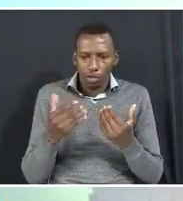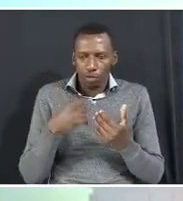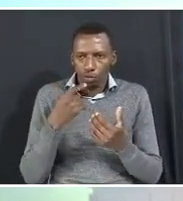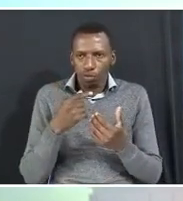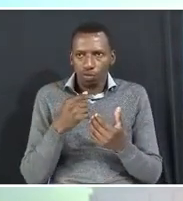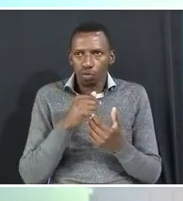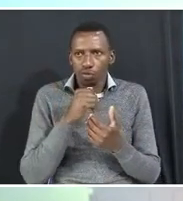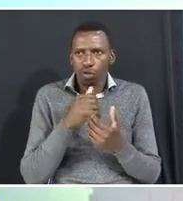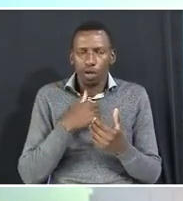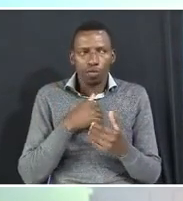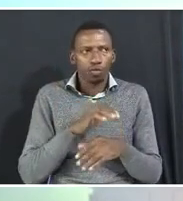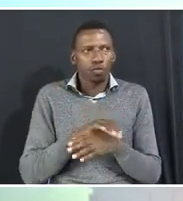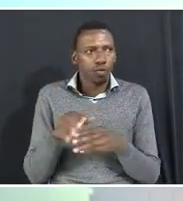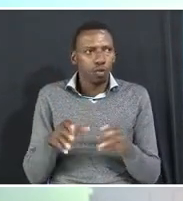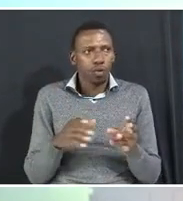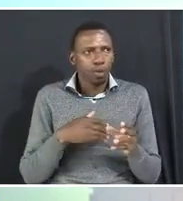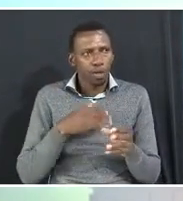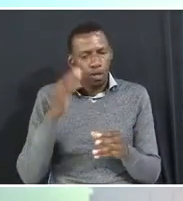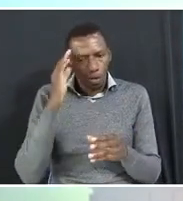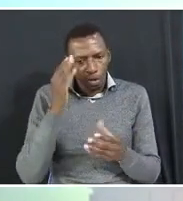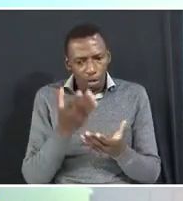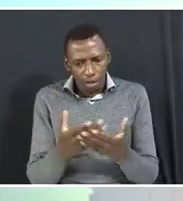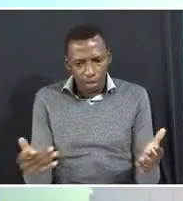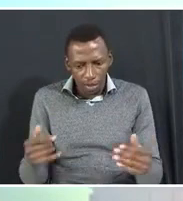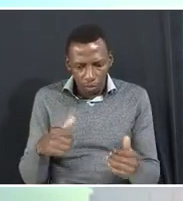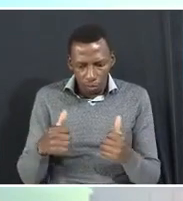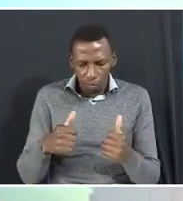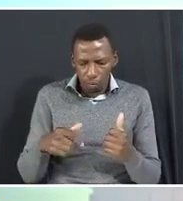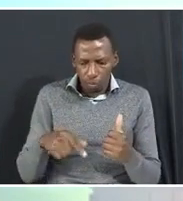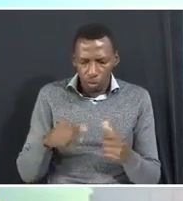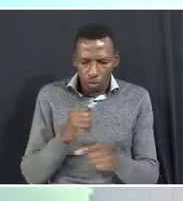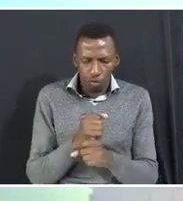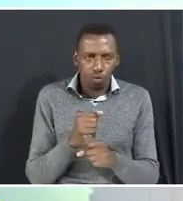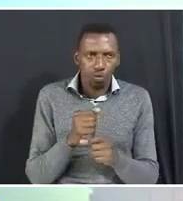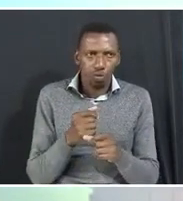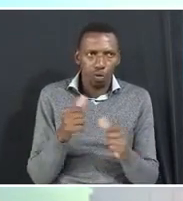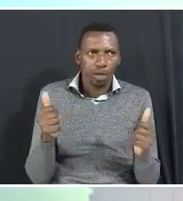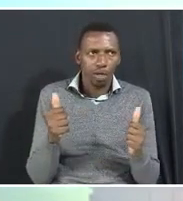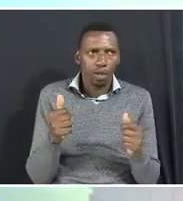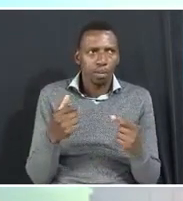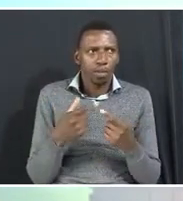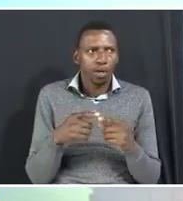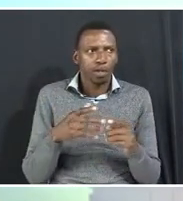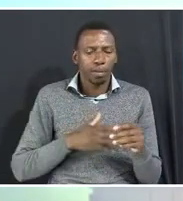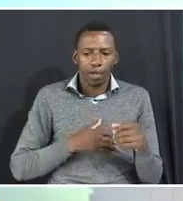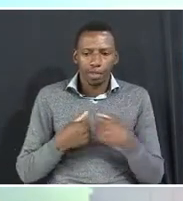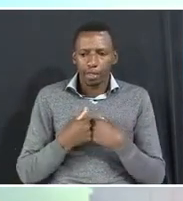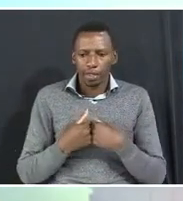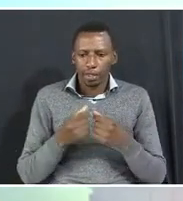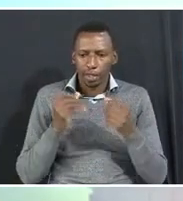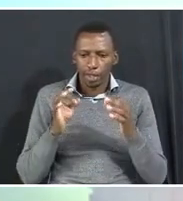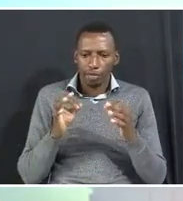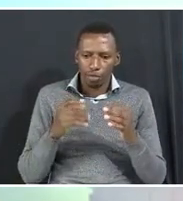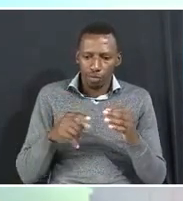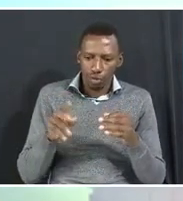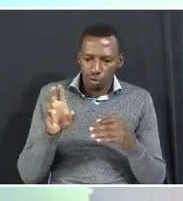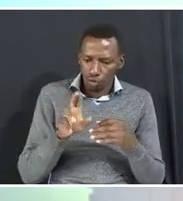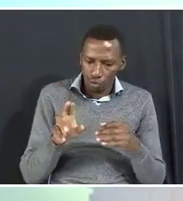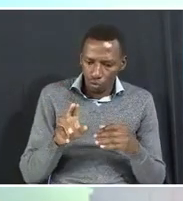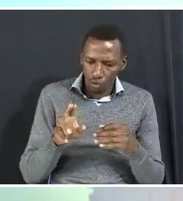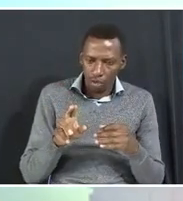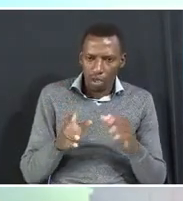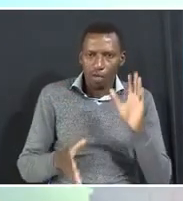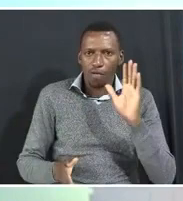homes. I know these things, we do them, but remember, my challenge is whether we do them hit and run and spend time with the elderly